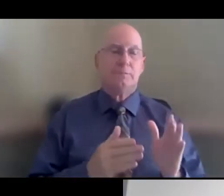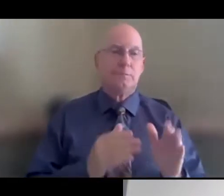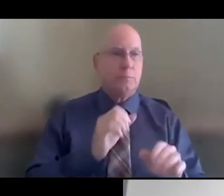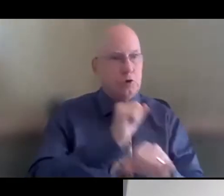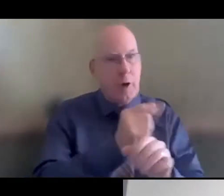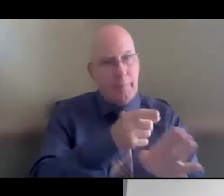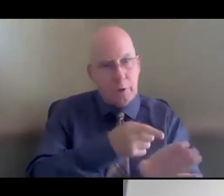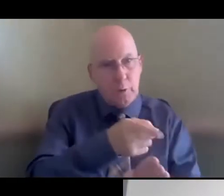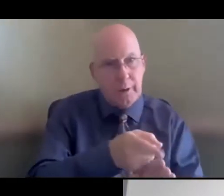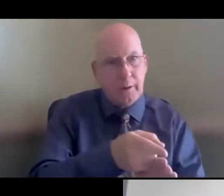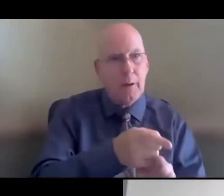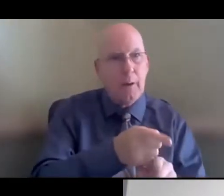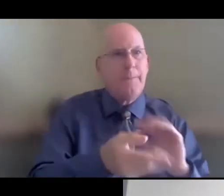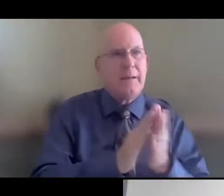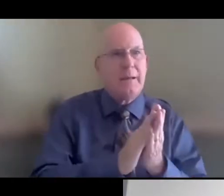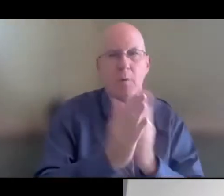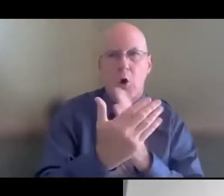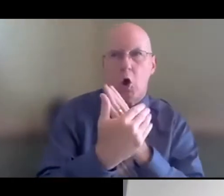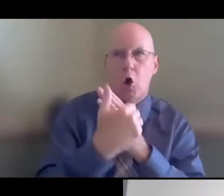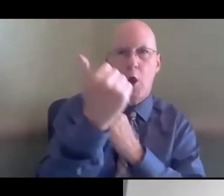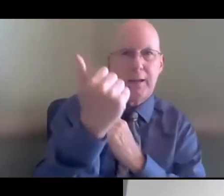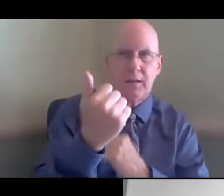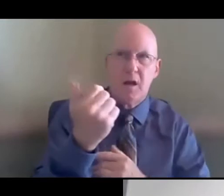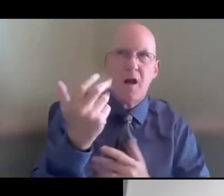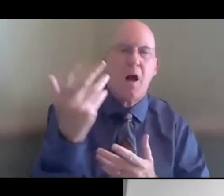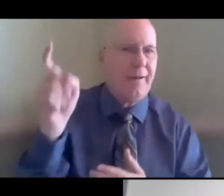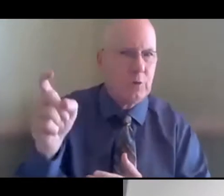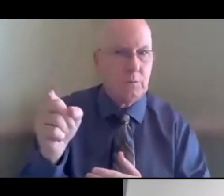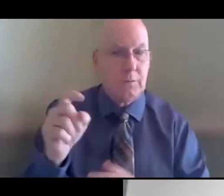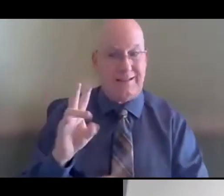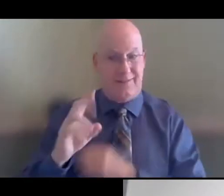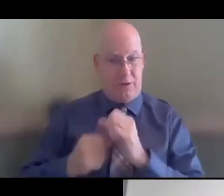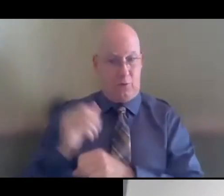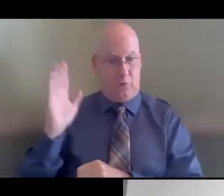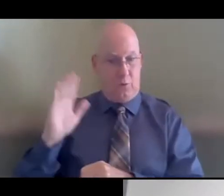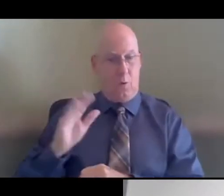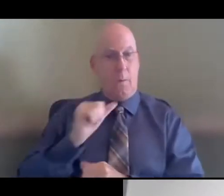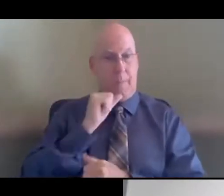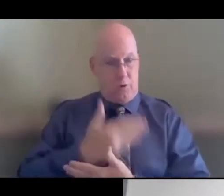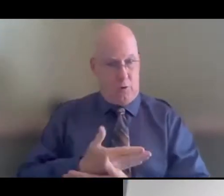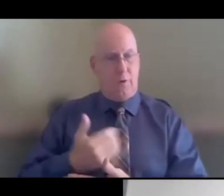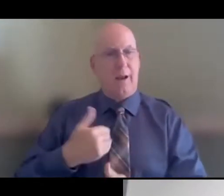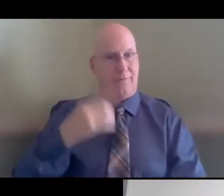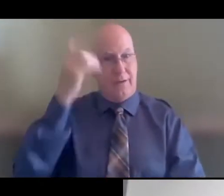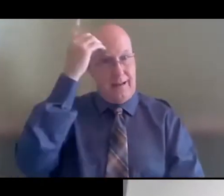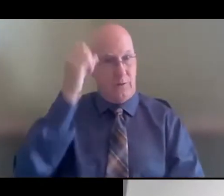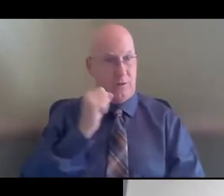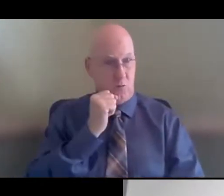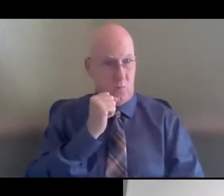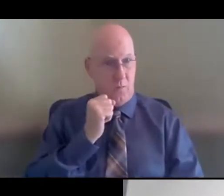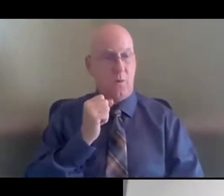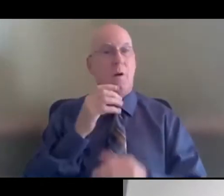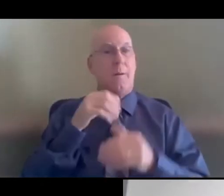to being a calling. 7 years ago when our daughter, May, who, like Sean, has Down syndrome, was born, right? All of a sudden